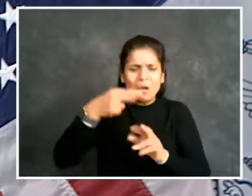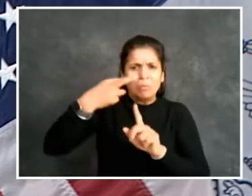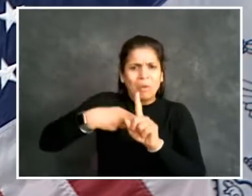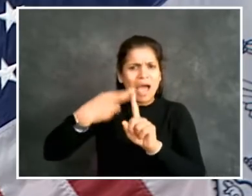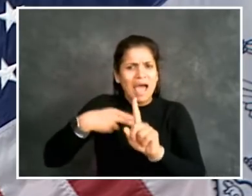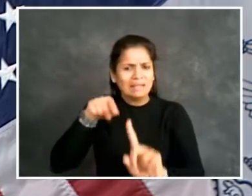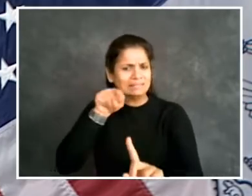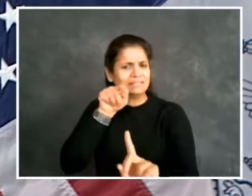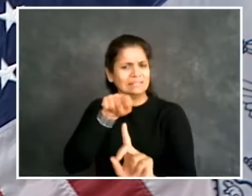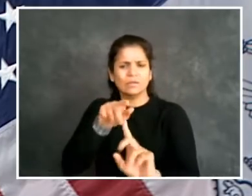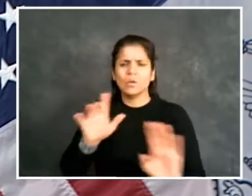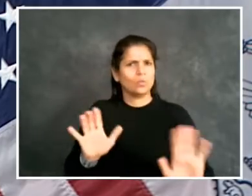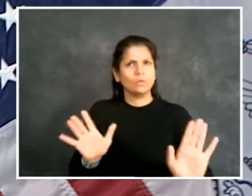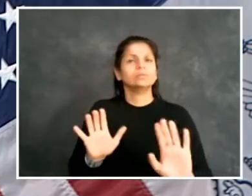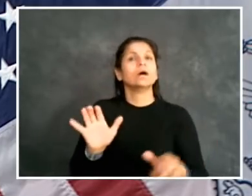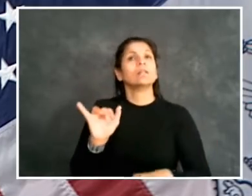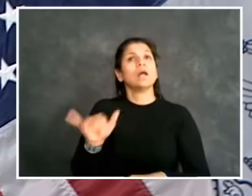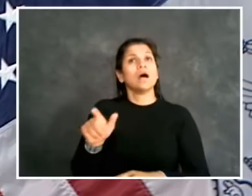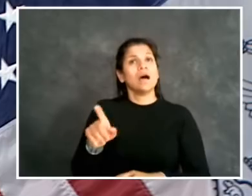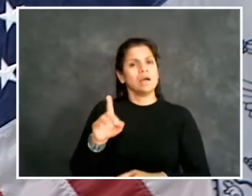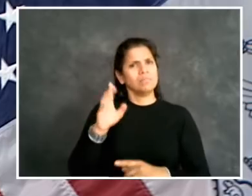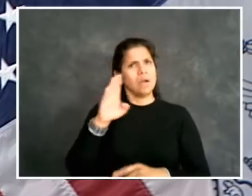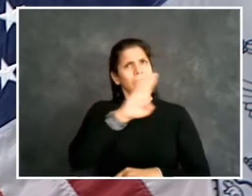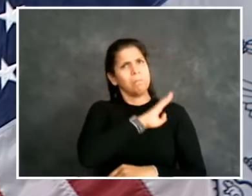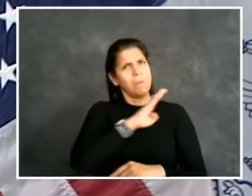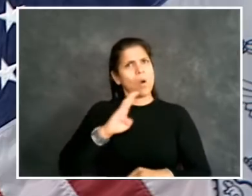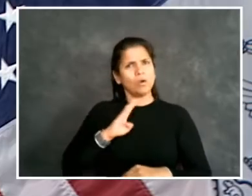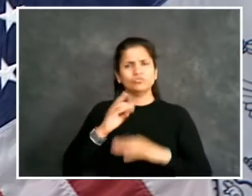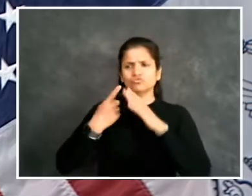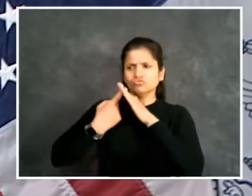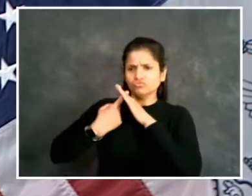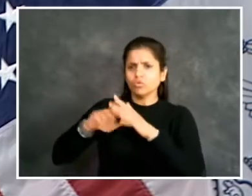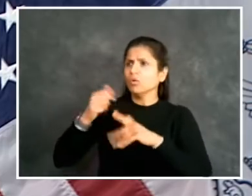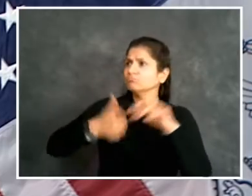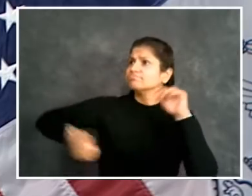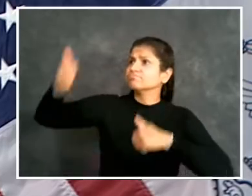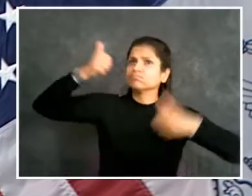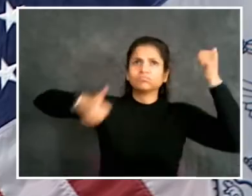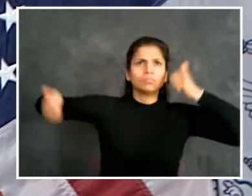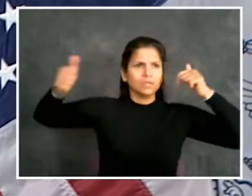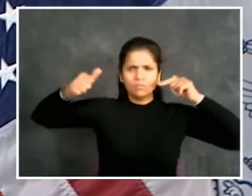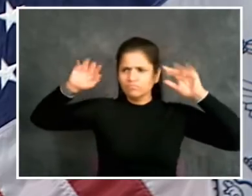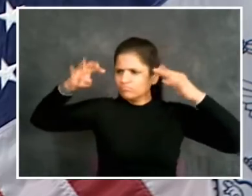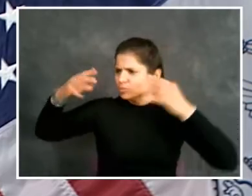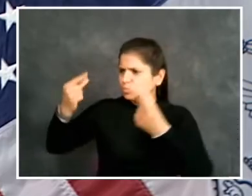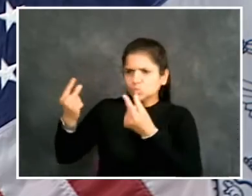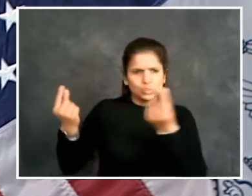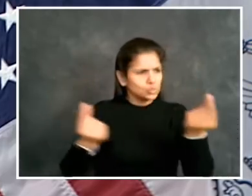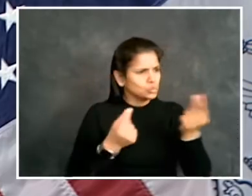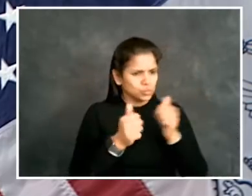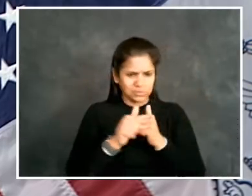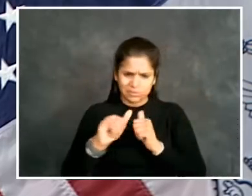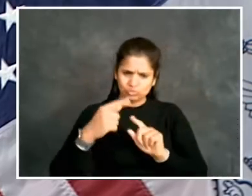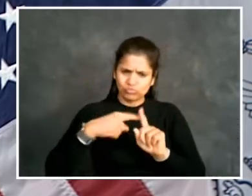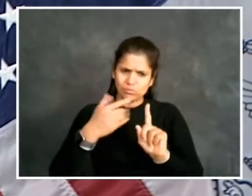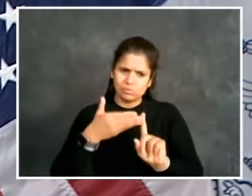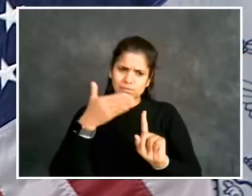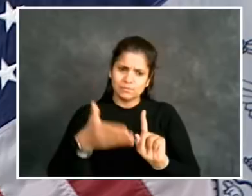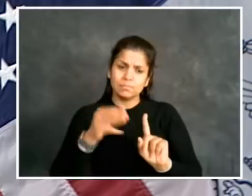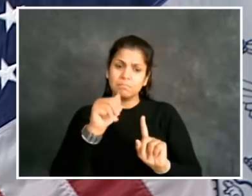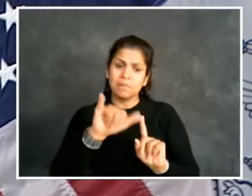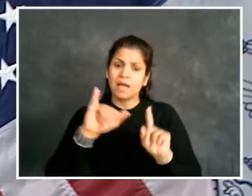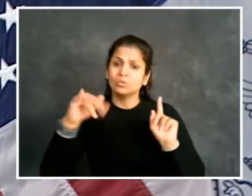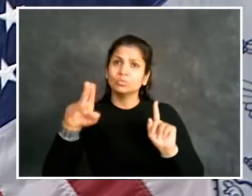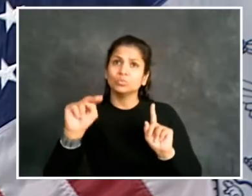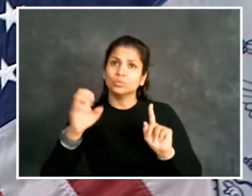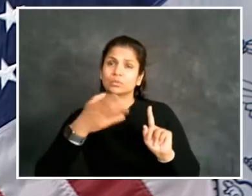only comparison is Great Depression. The people who are hurting the most in this equation are the tenants. I am certain a lot of landlords